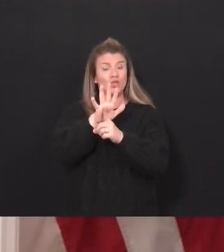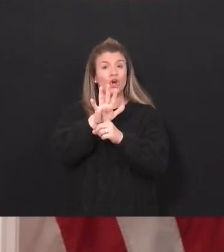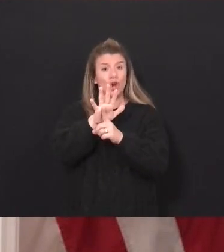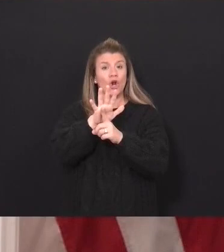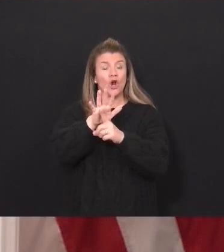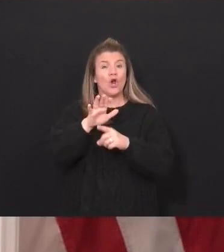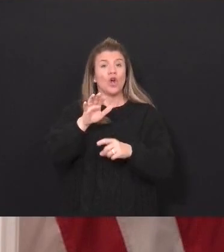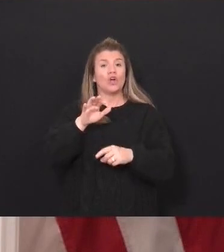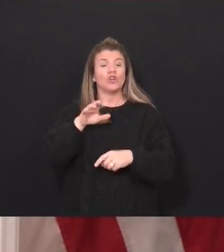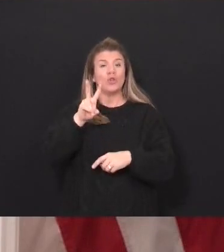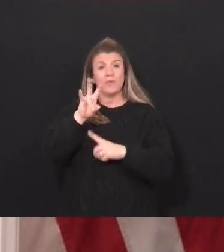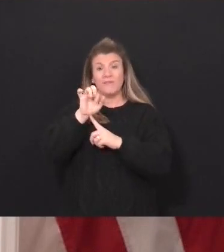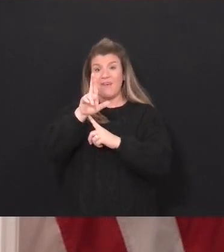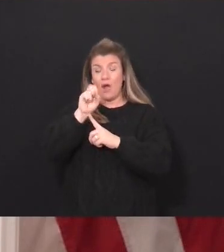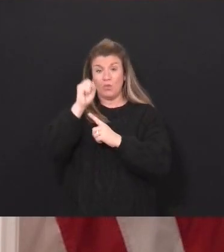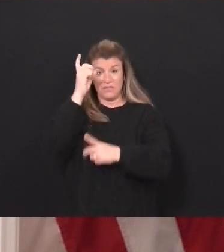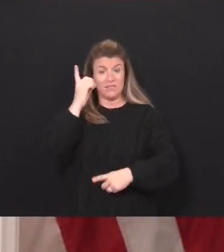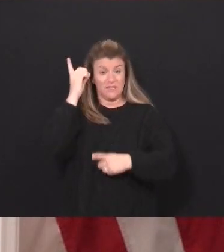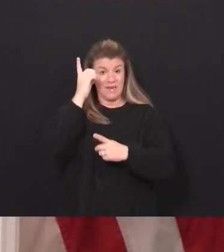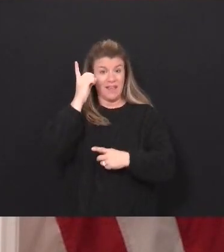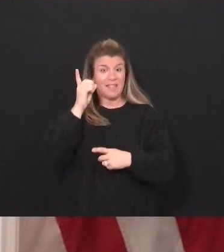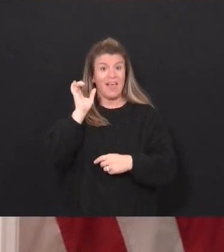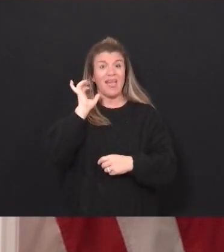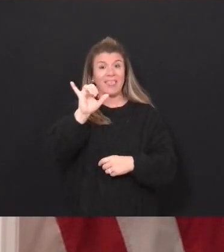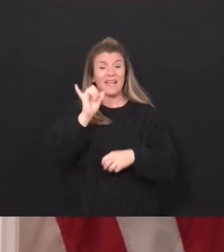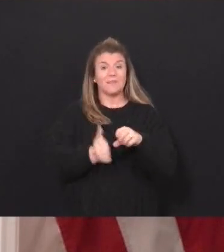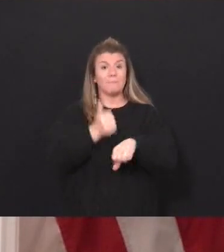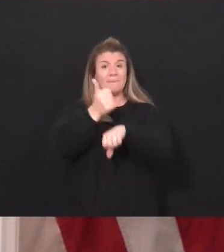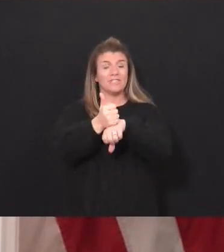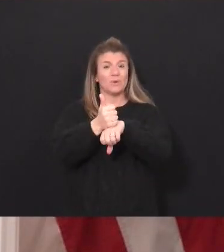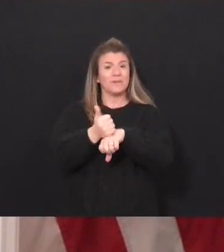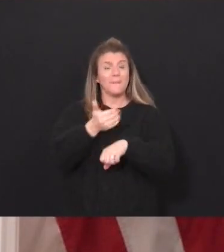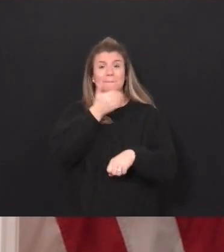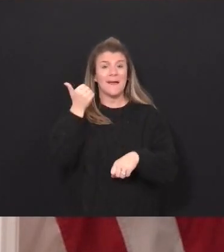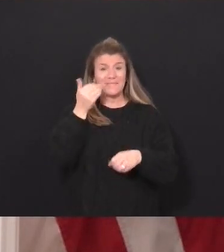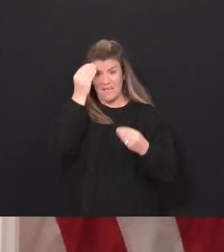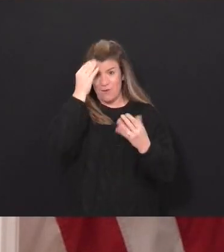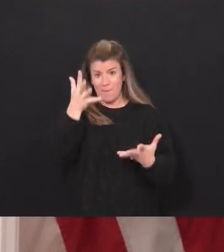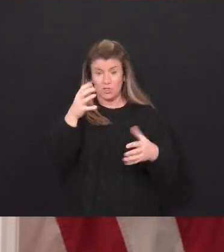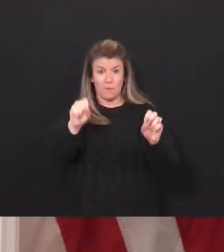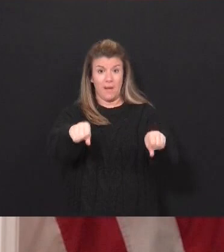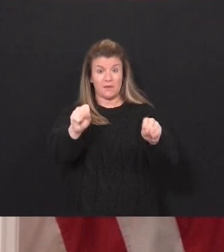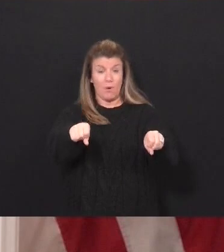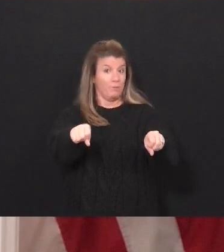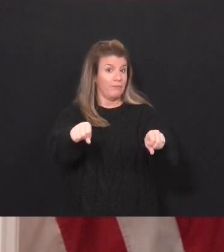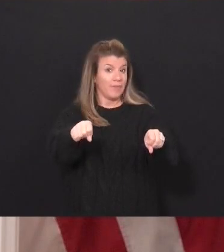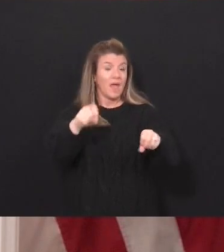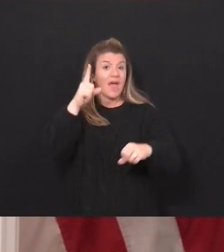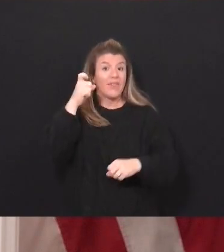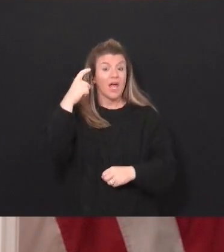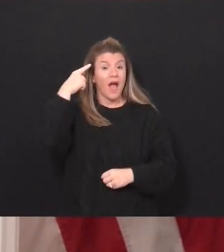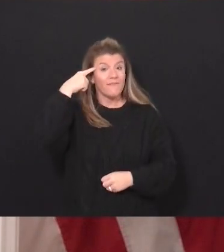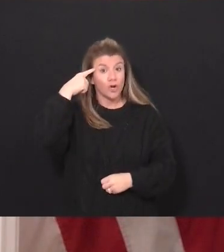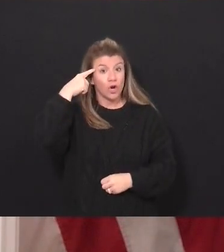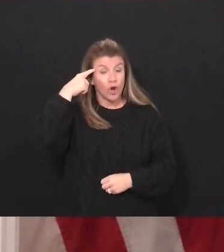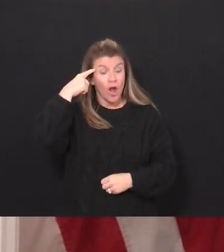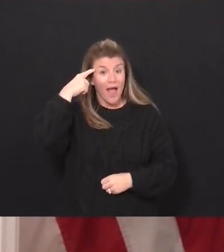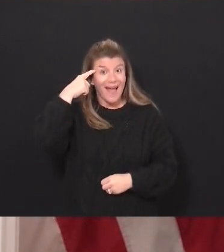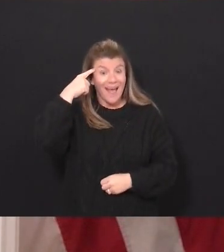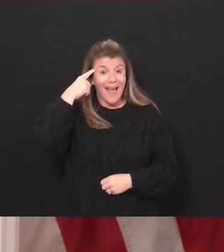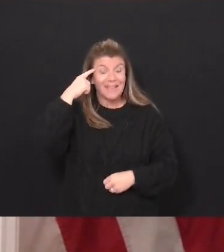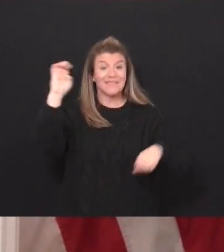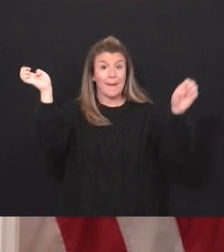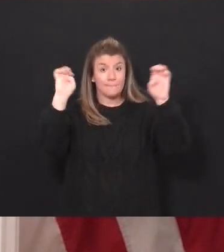upon the best medical information that's available. Now, the governor does have the emergency powers to allow